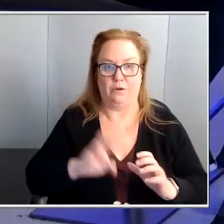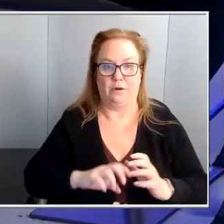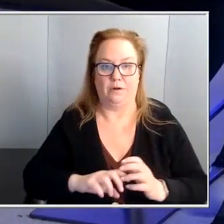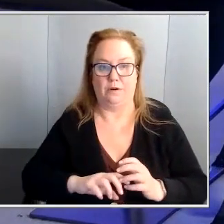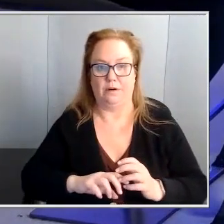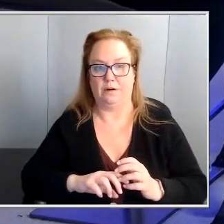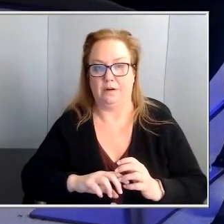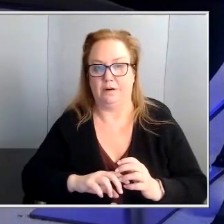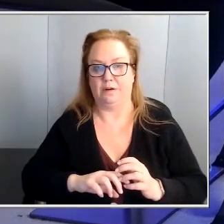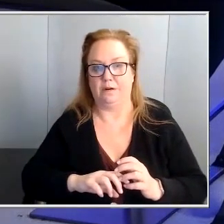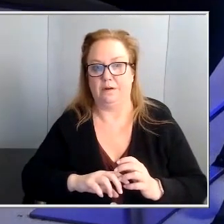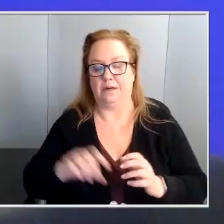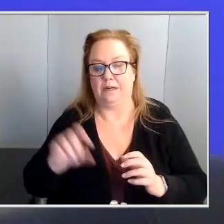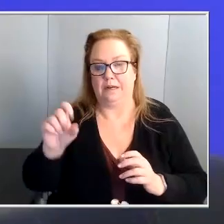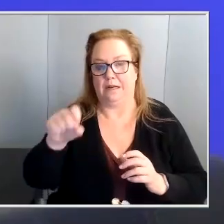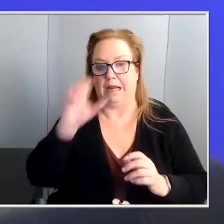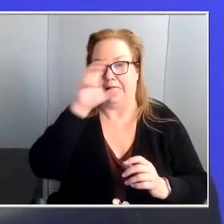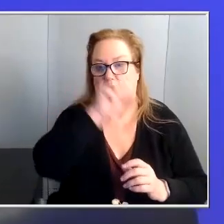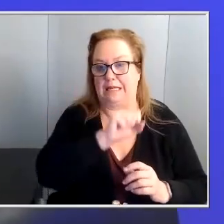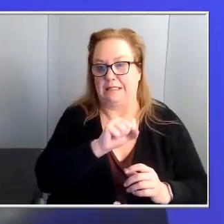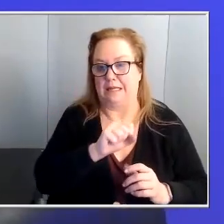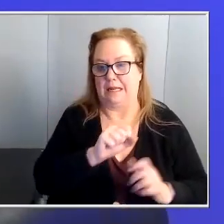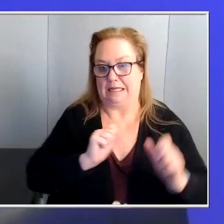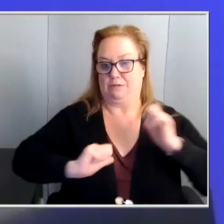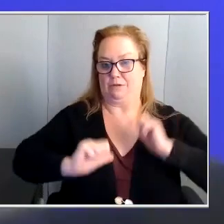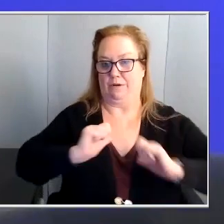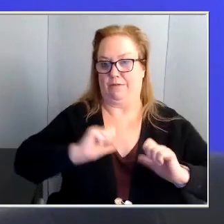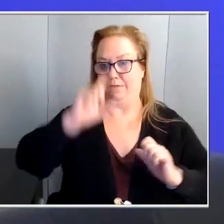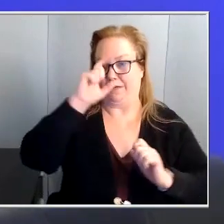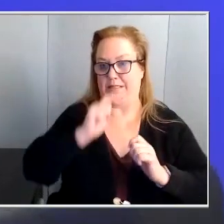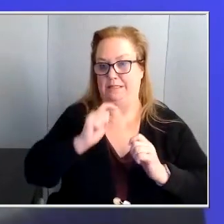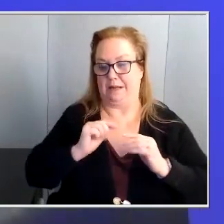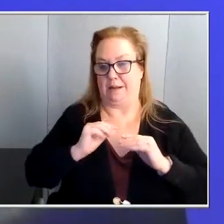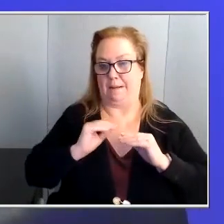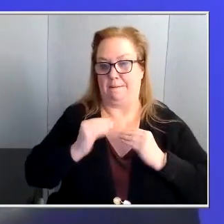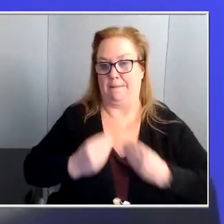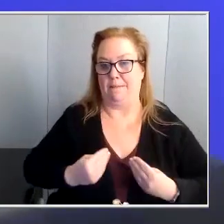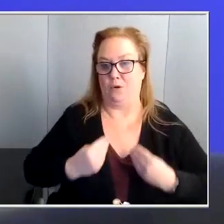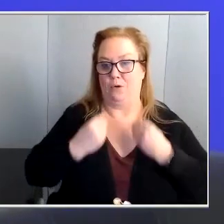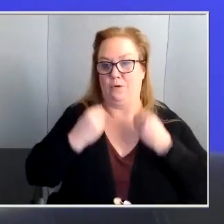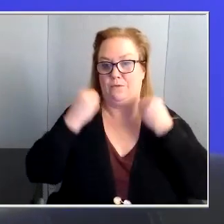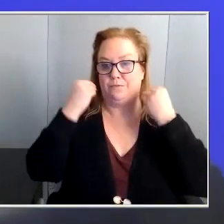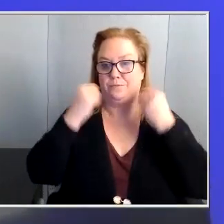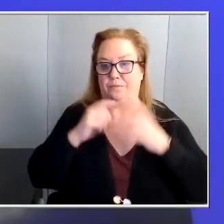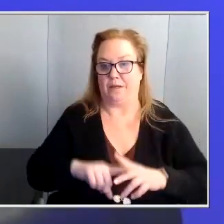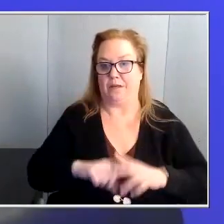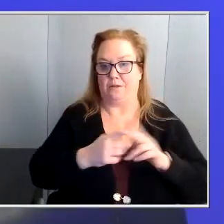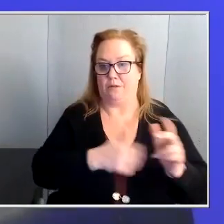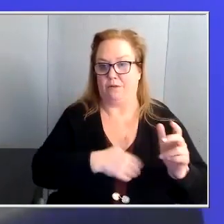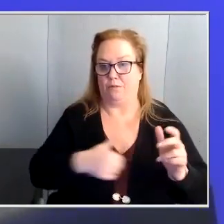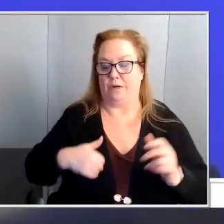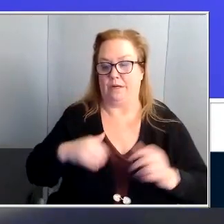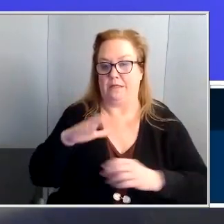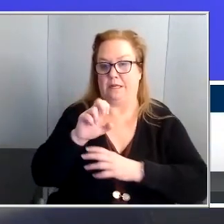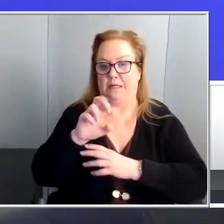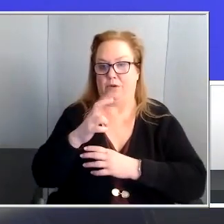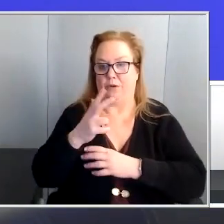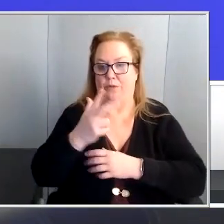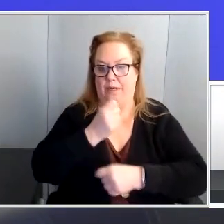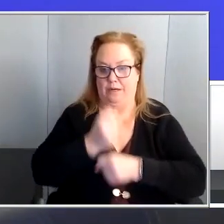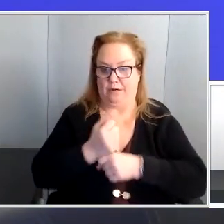tumor. I guess so. I guess it was aggressive because it traveled. I started out with breast cancer 3 years ago,